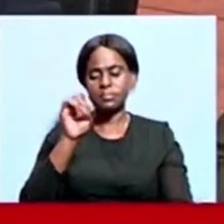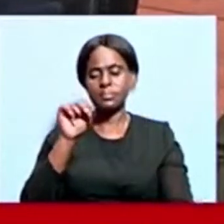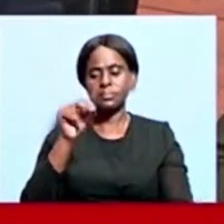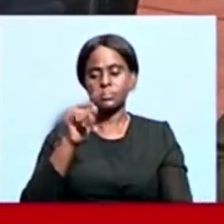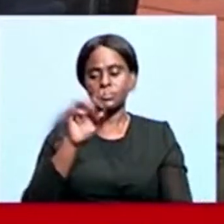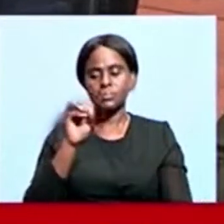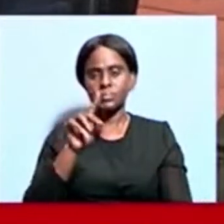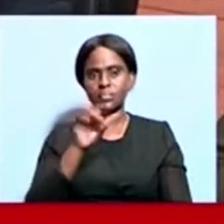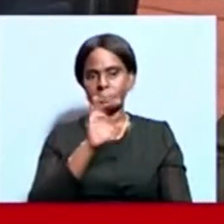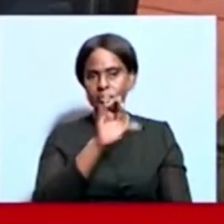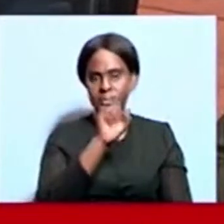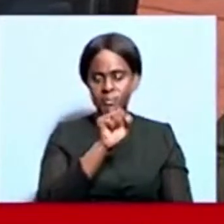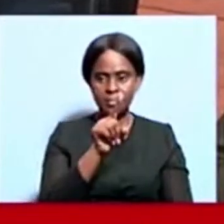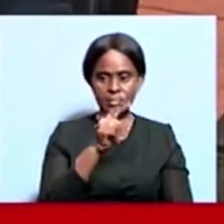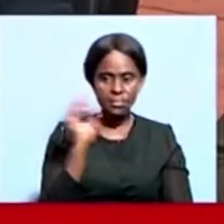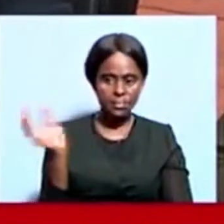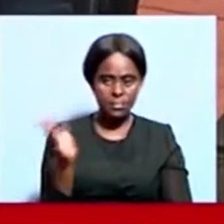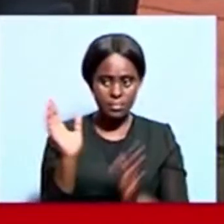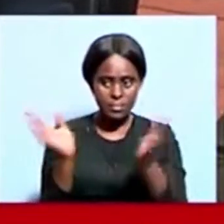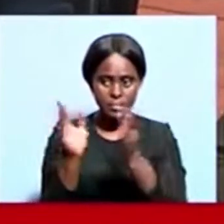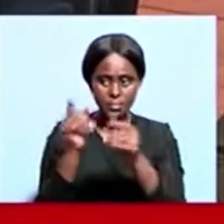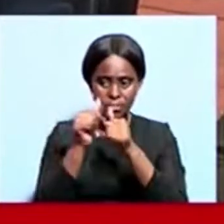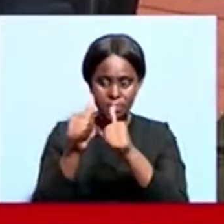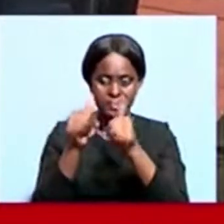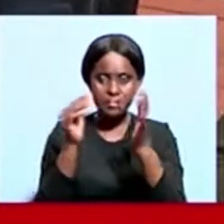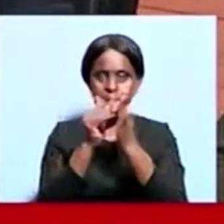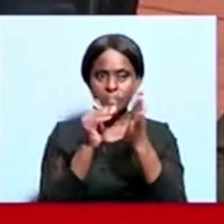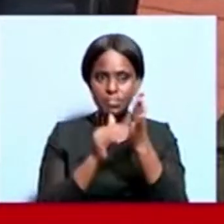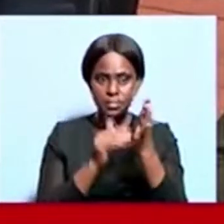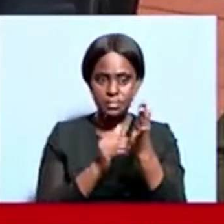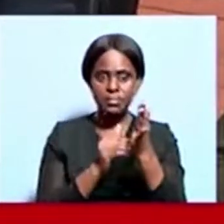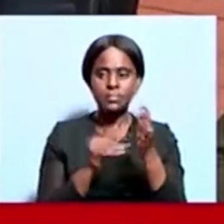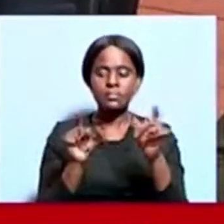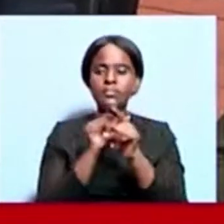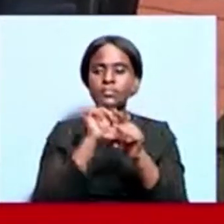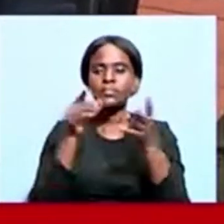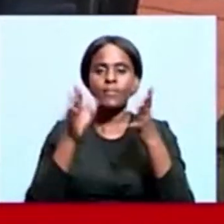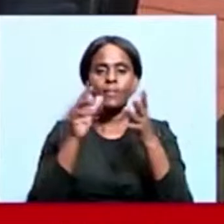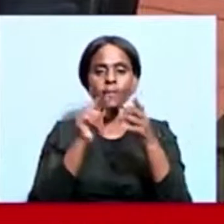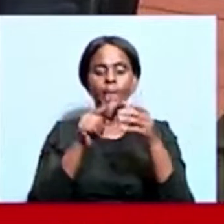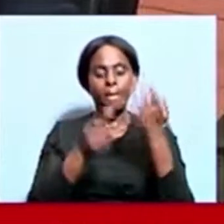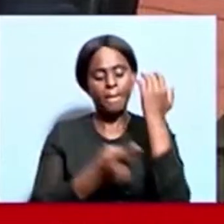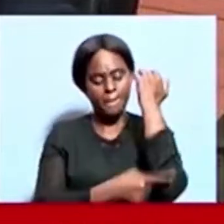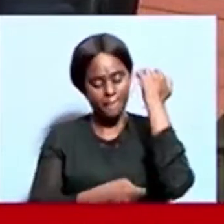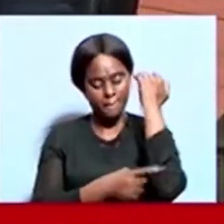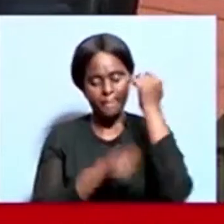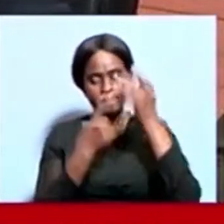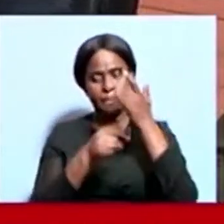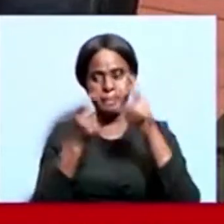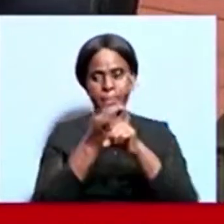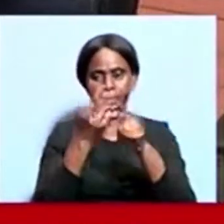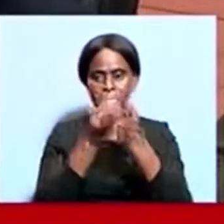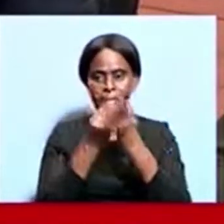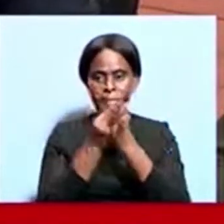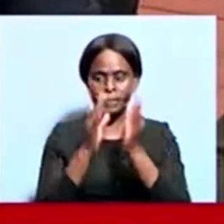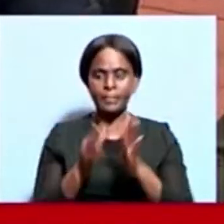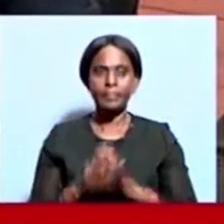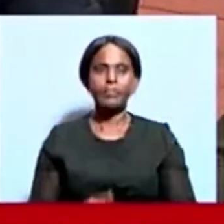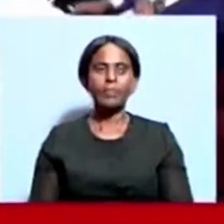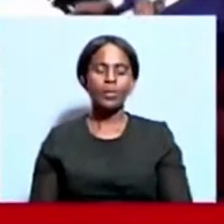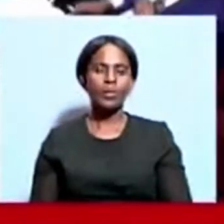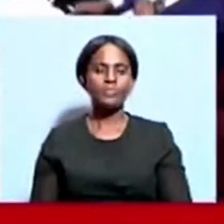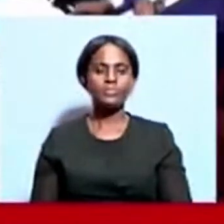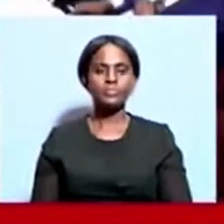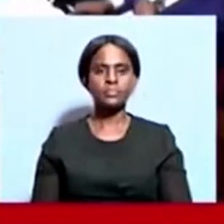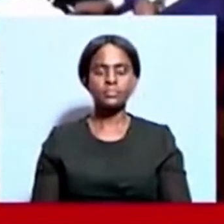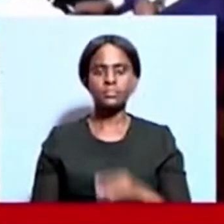this. CS, I encourage you, continue following the regulation and do not allow this temptation that is coming from the treasurer. Thank you very